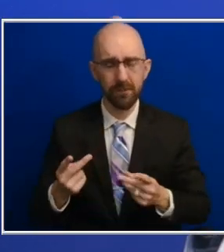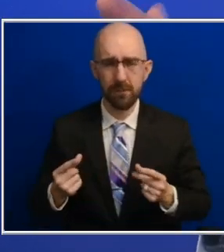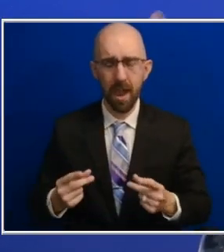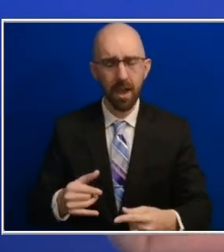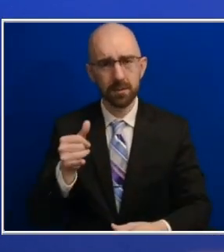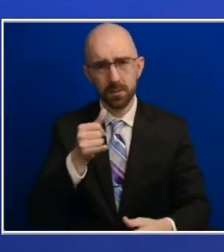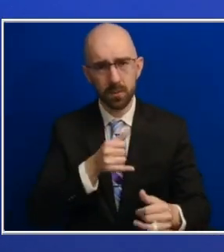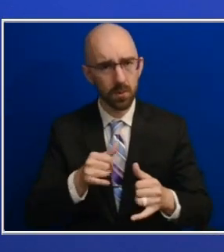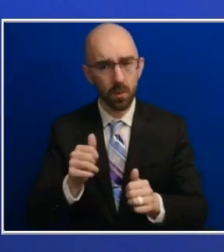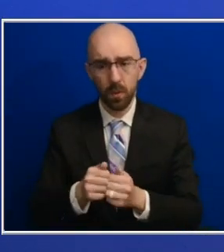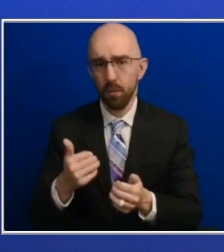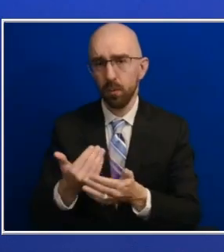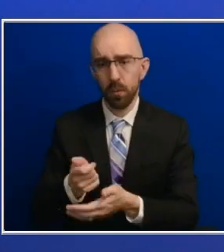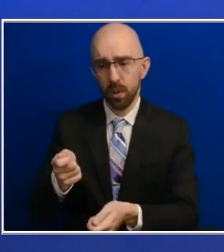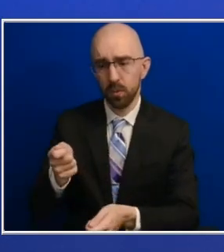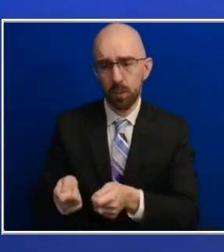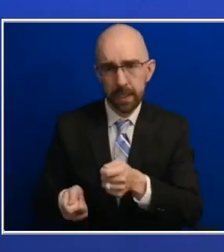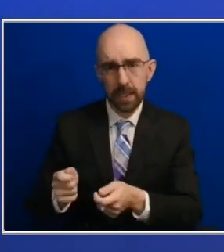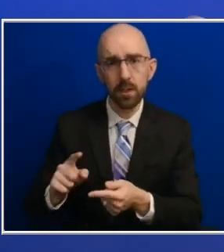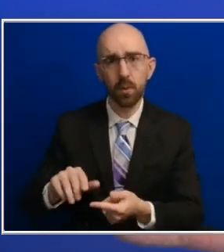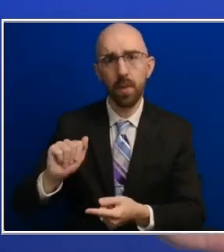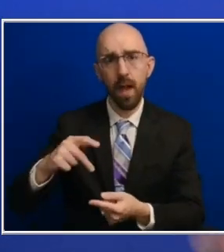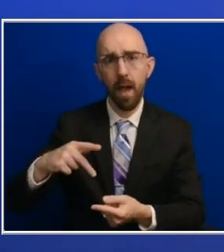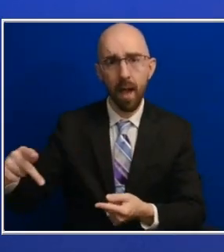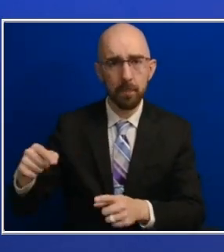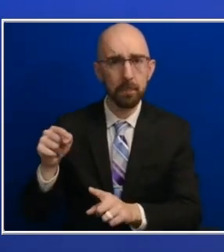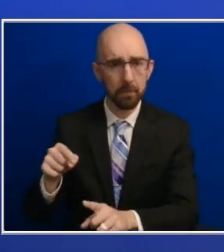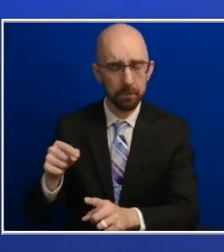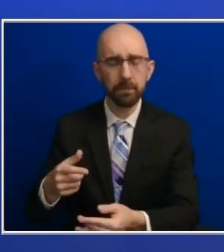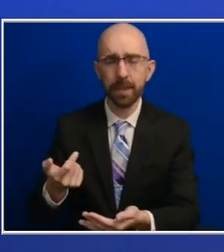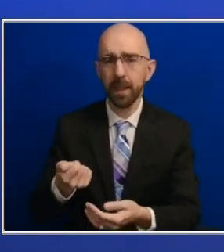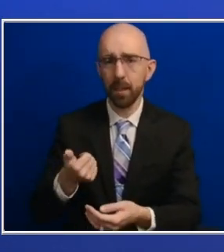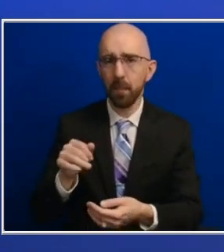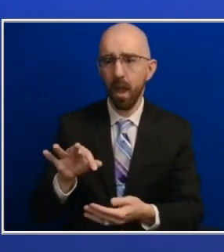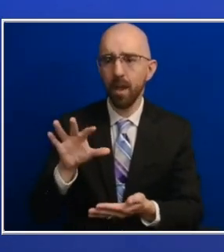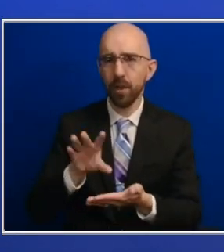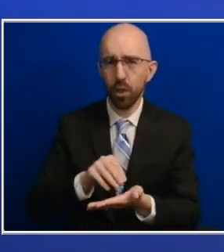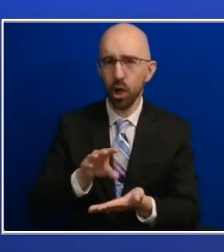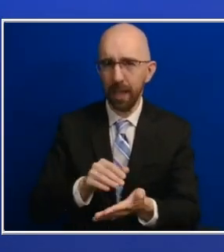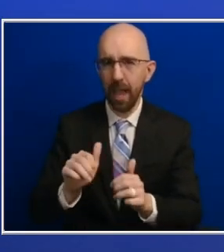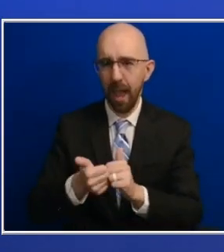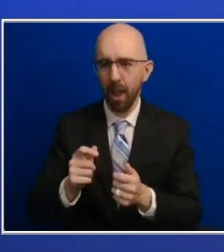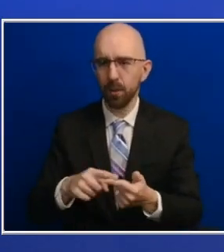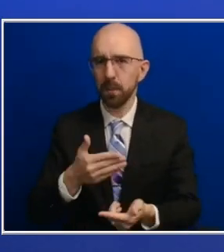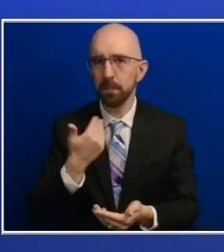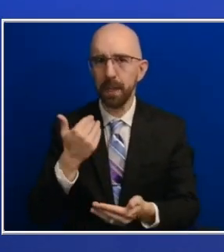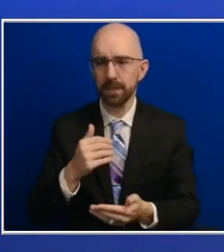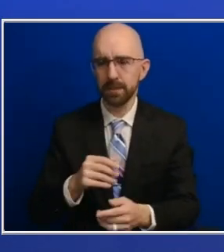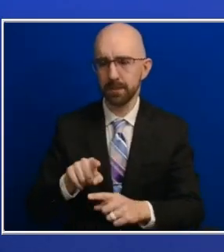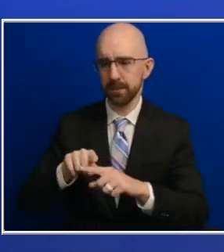new tweaks to the application, it's a little bit of a learning curve on how to best use the tool.